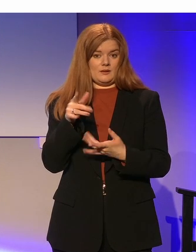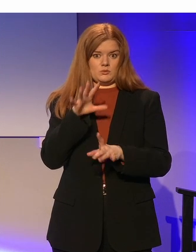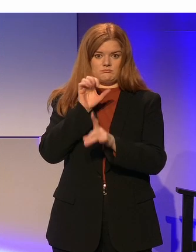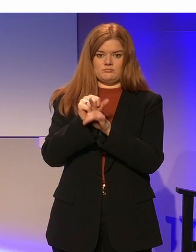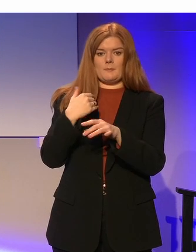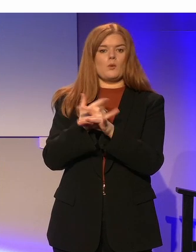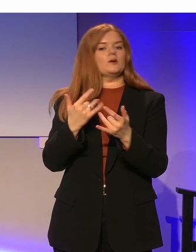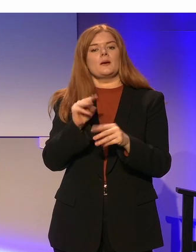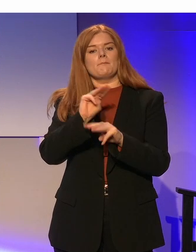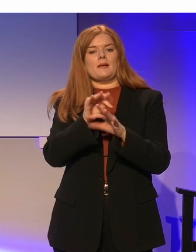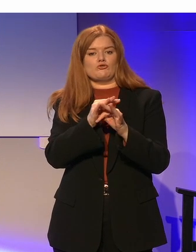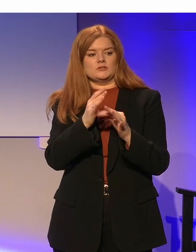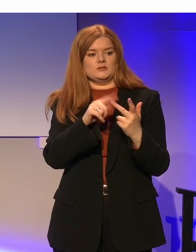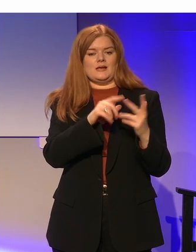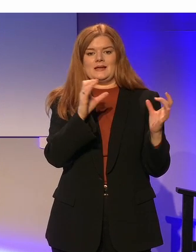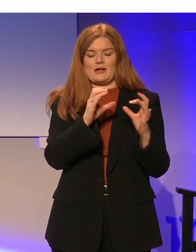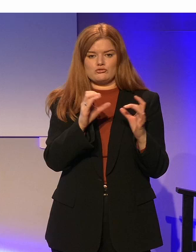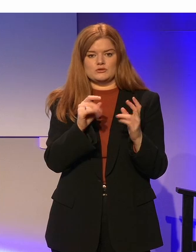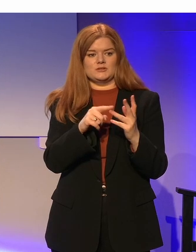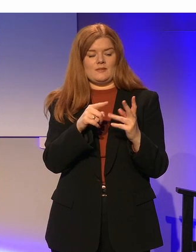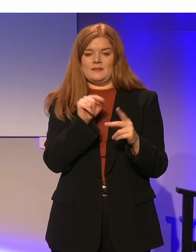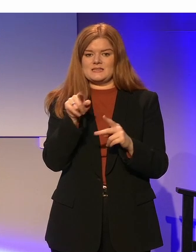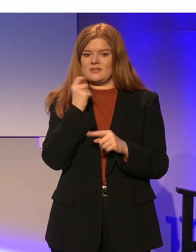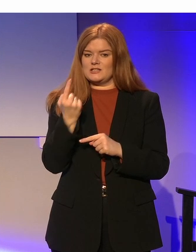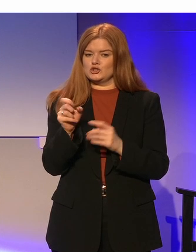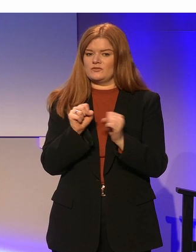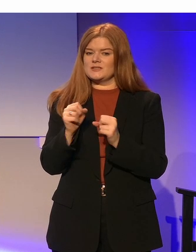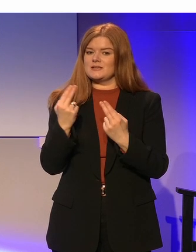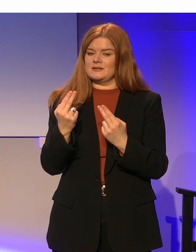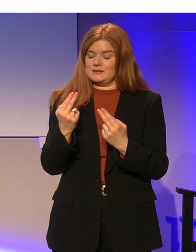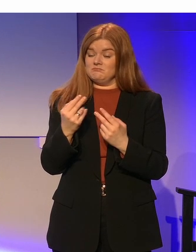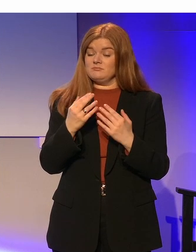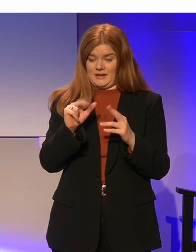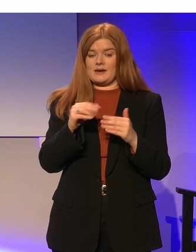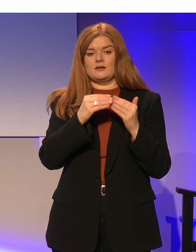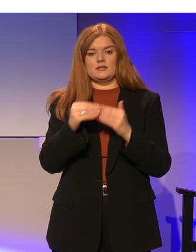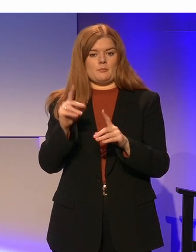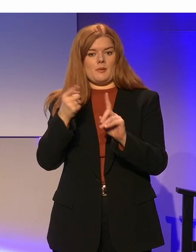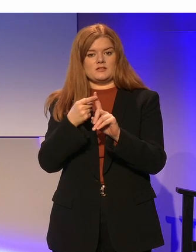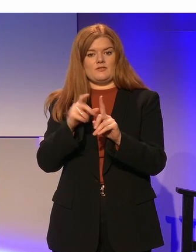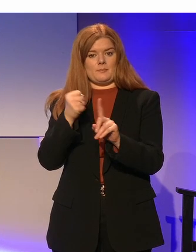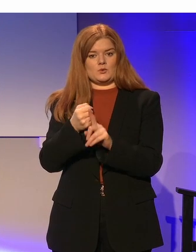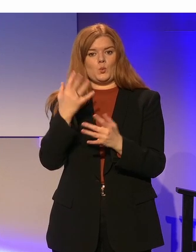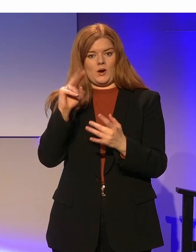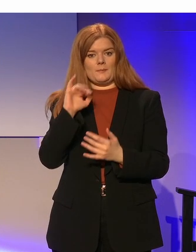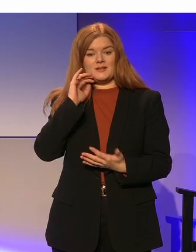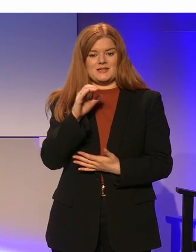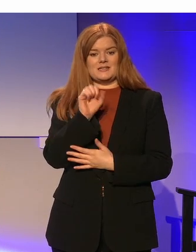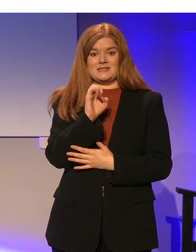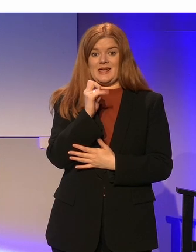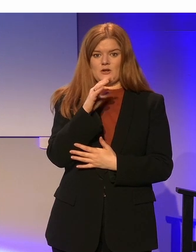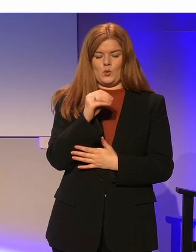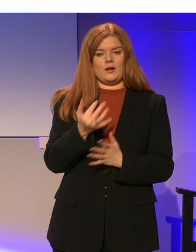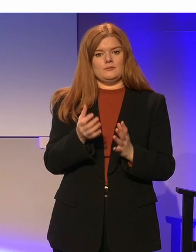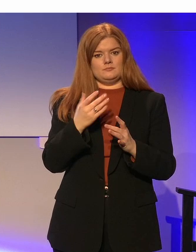by parent carers as a service that did lead to positive impacts, because it was the CNO that helped you find